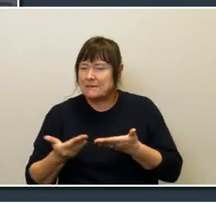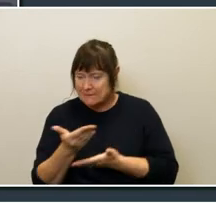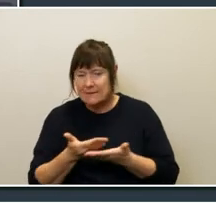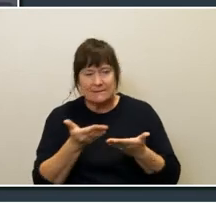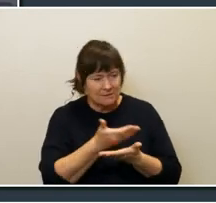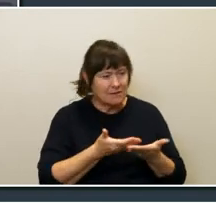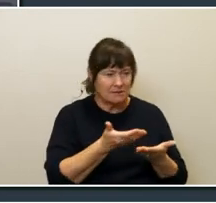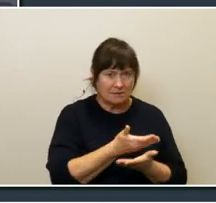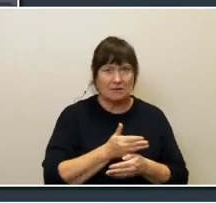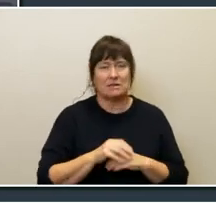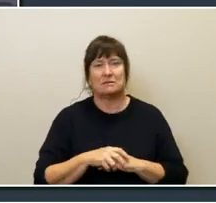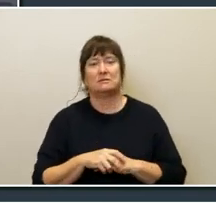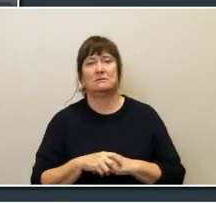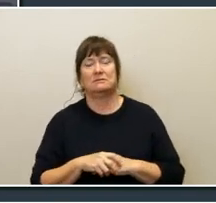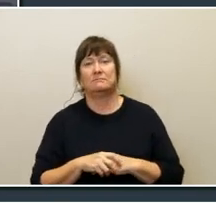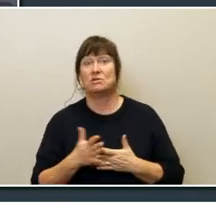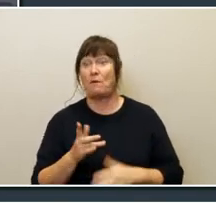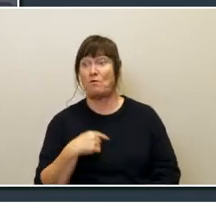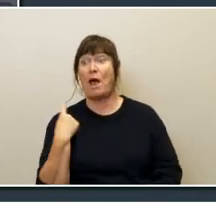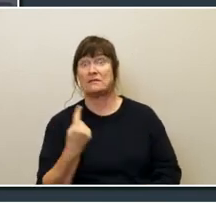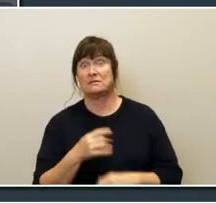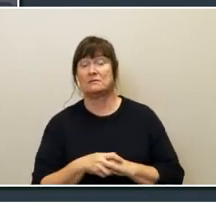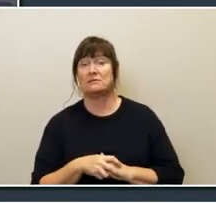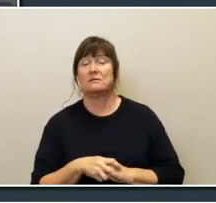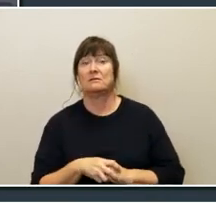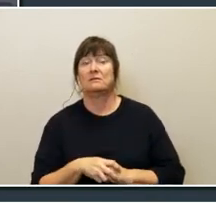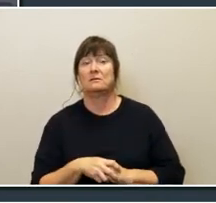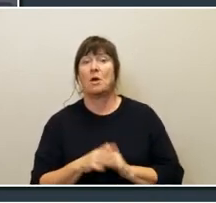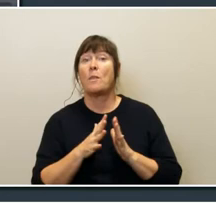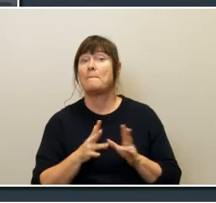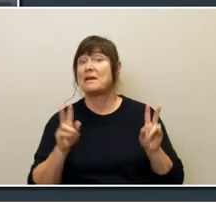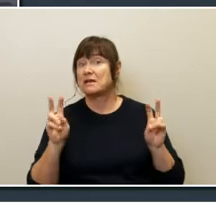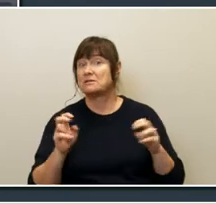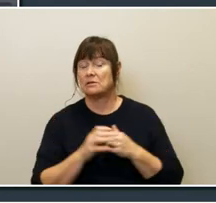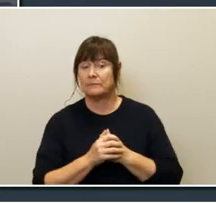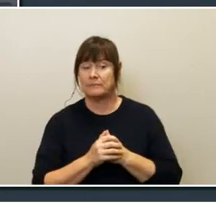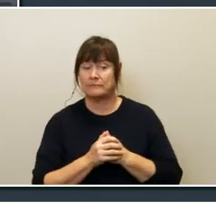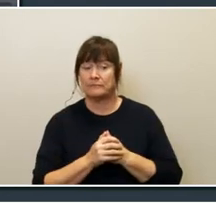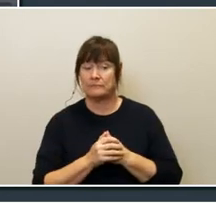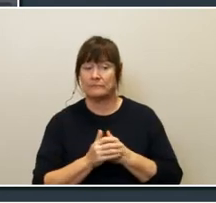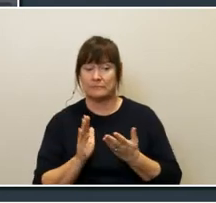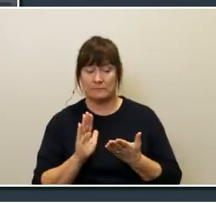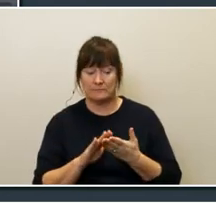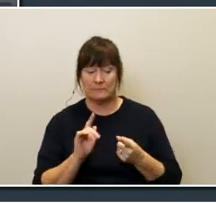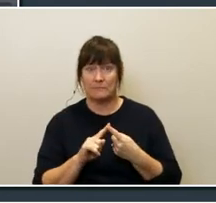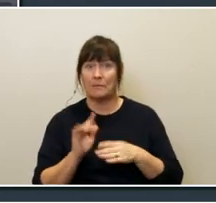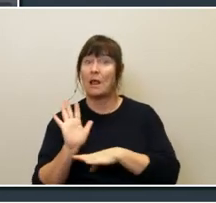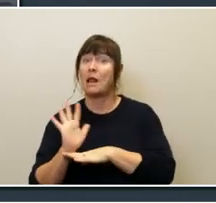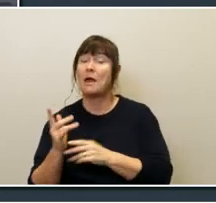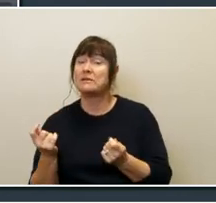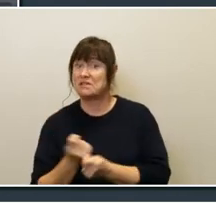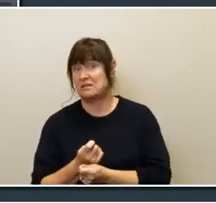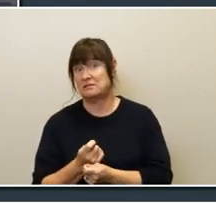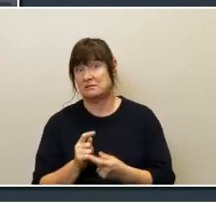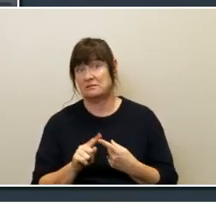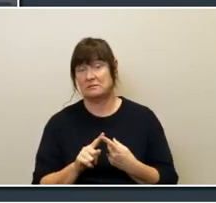about. So for us, the big issues to focus on is climate change,